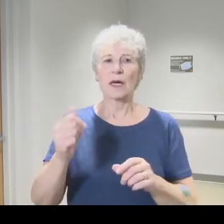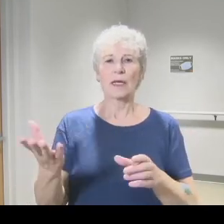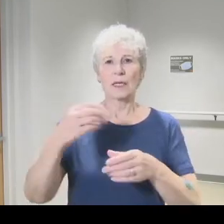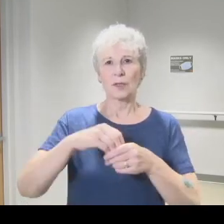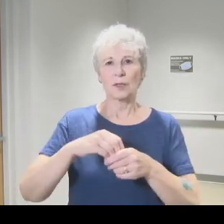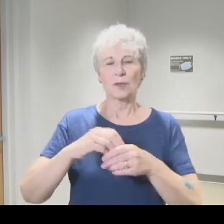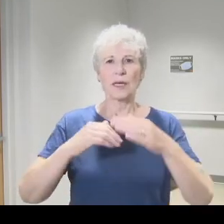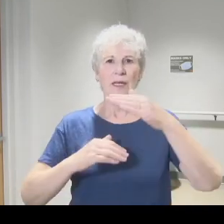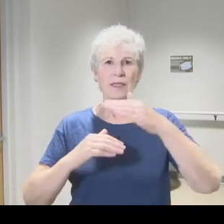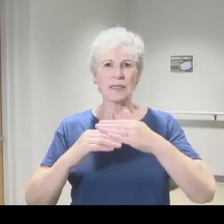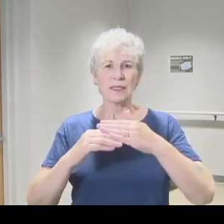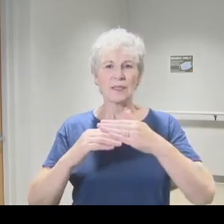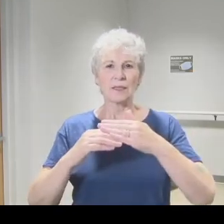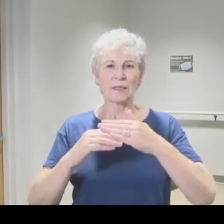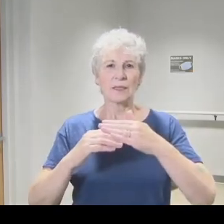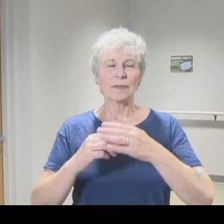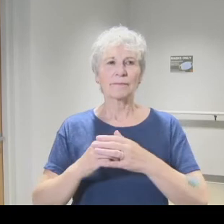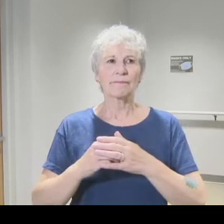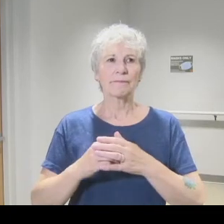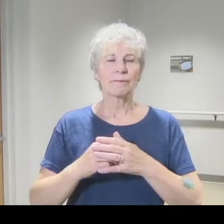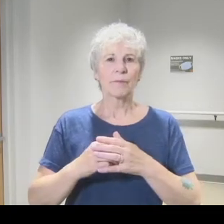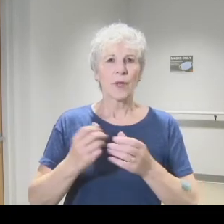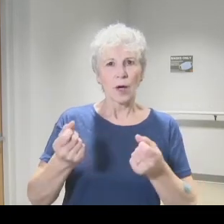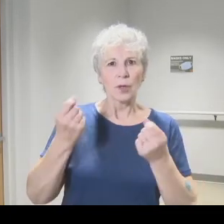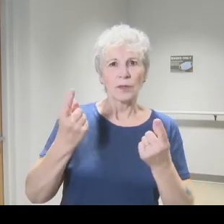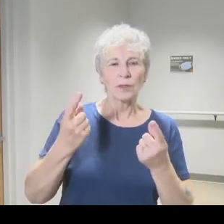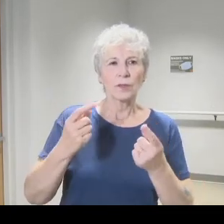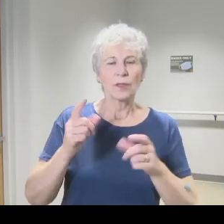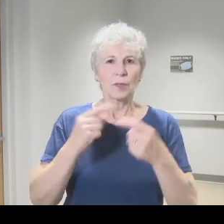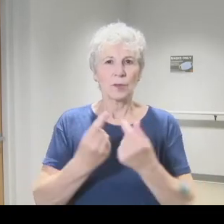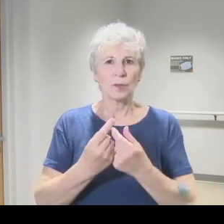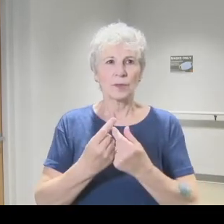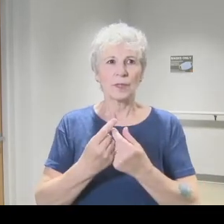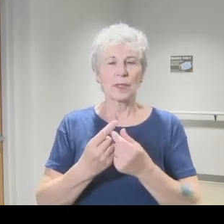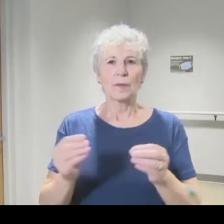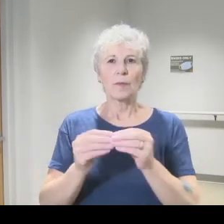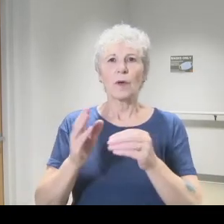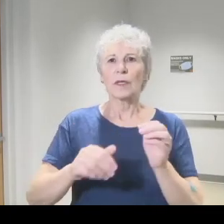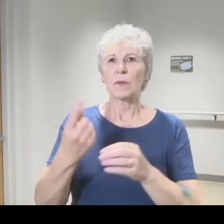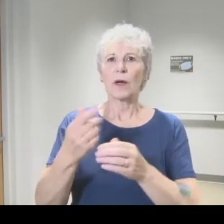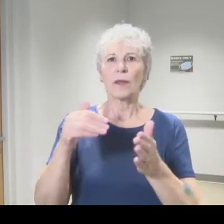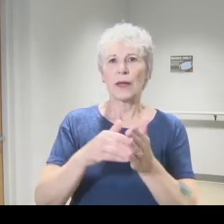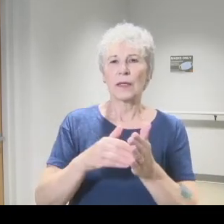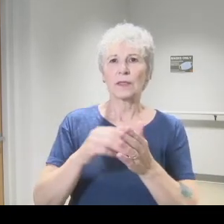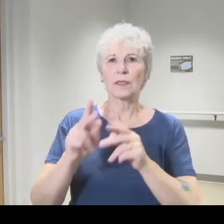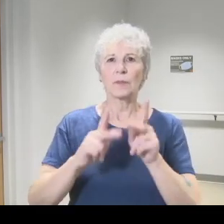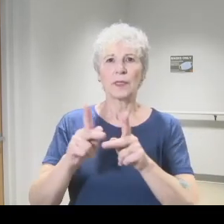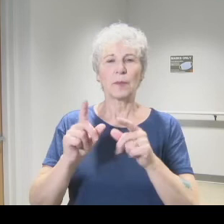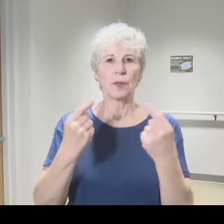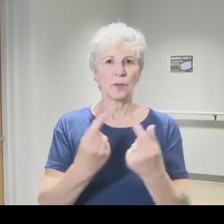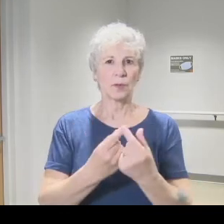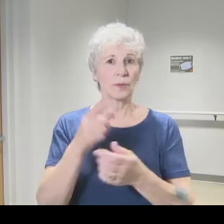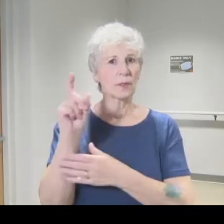have a translation, but no one's taking it to them. There's well over 1,000 people groups on here. Question